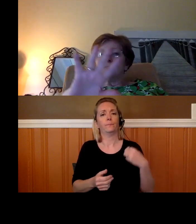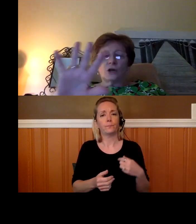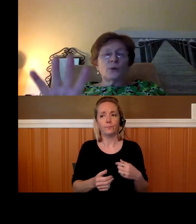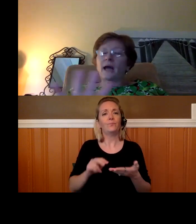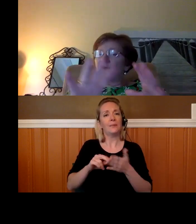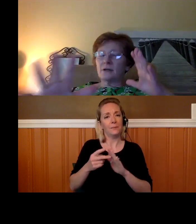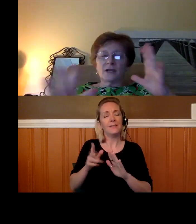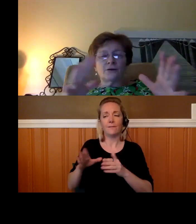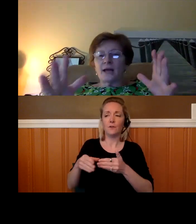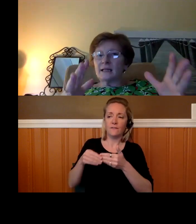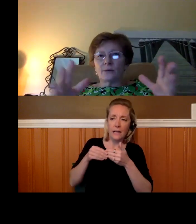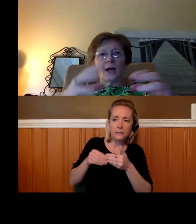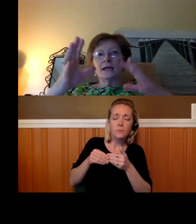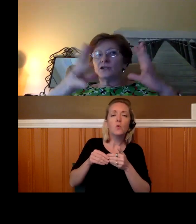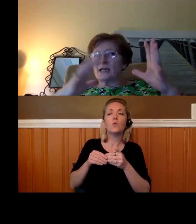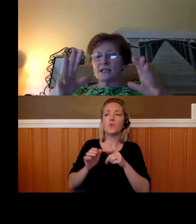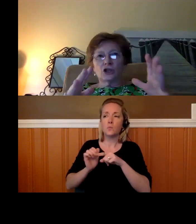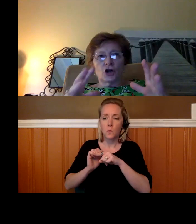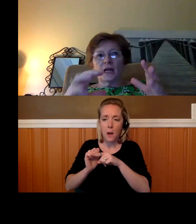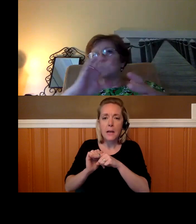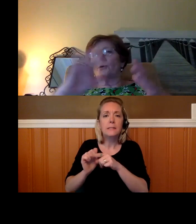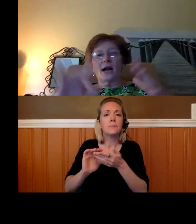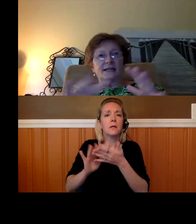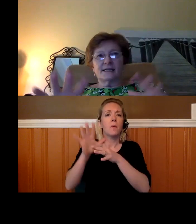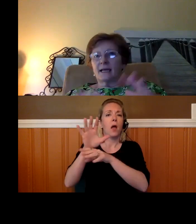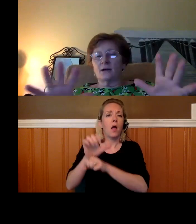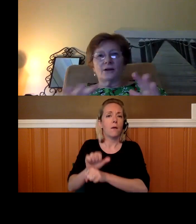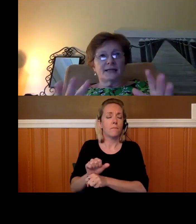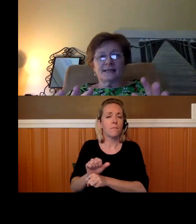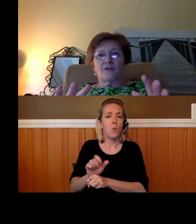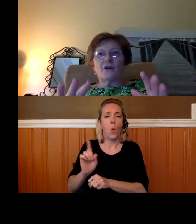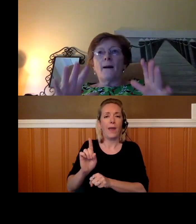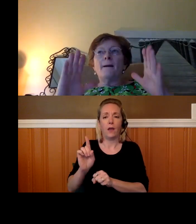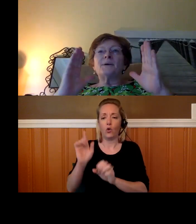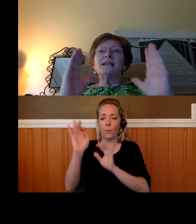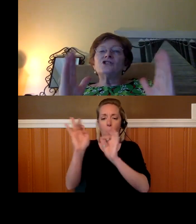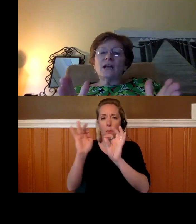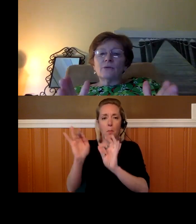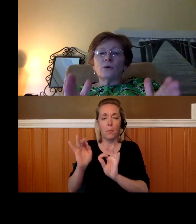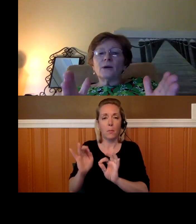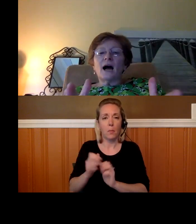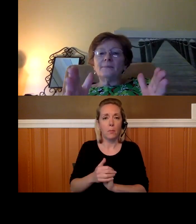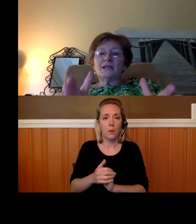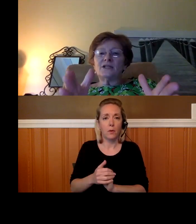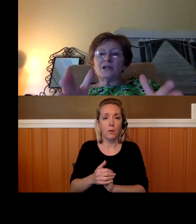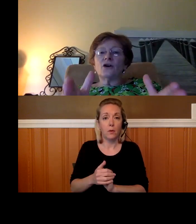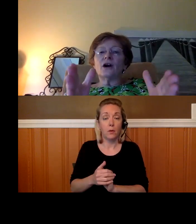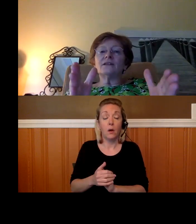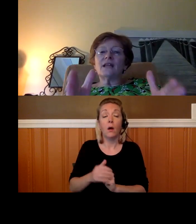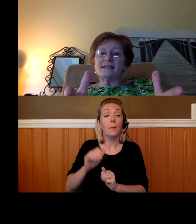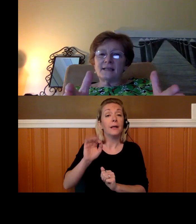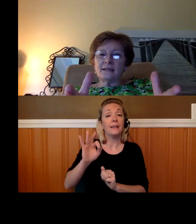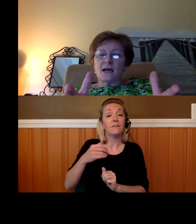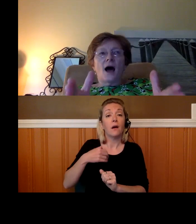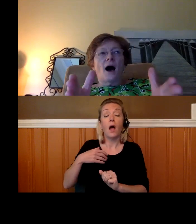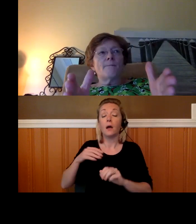that leeway, and she has to learn it and practice it and all that stuff. But in general, when I'm teaching her a lesson